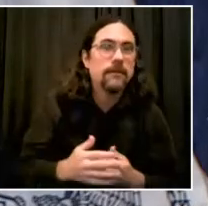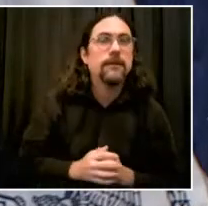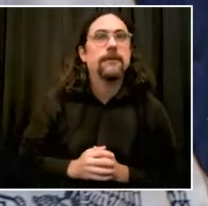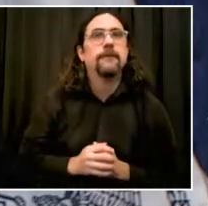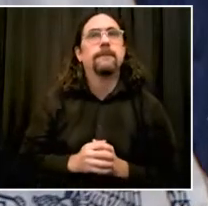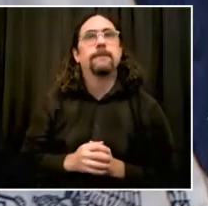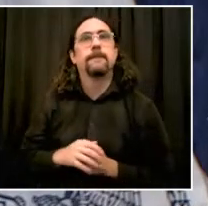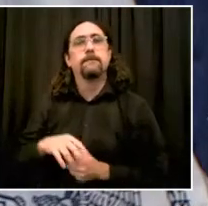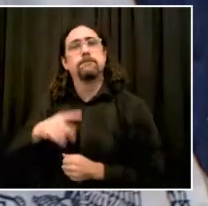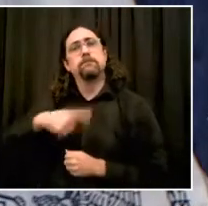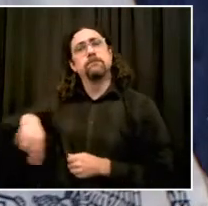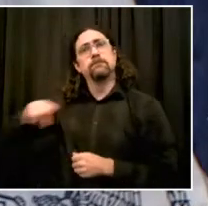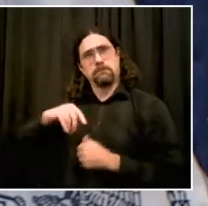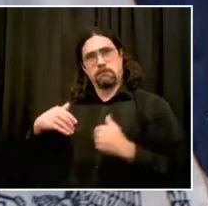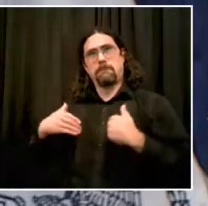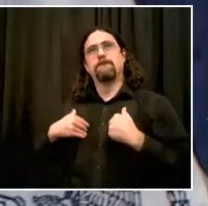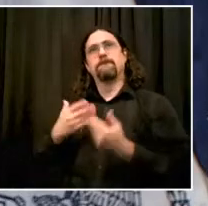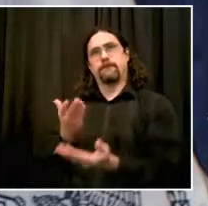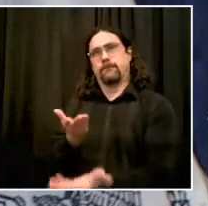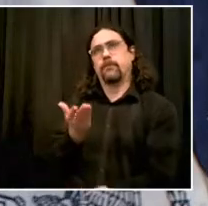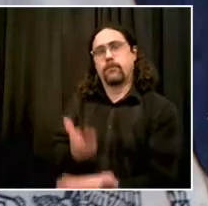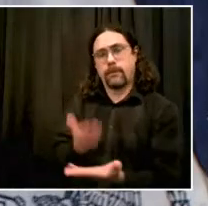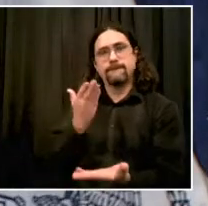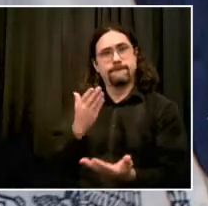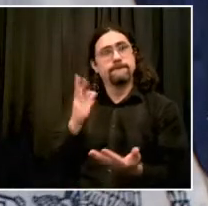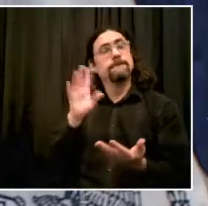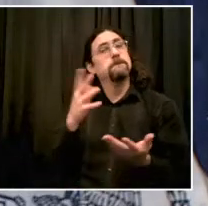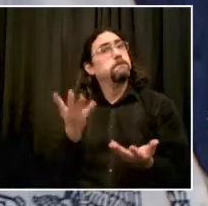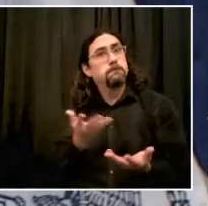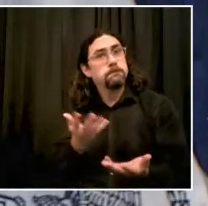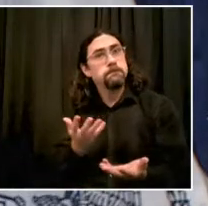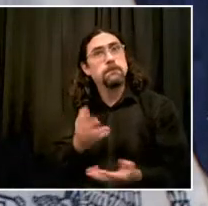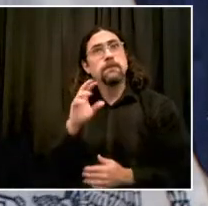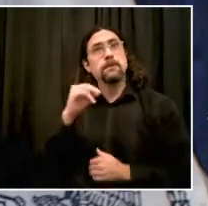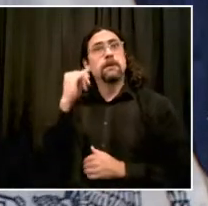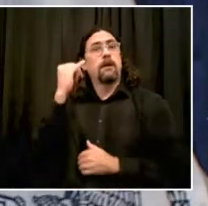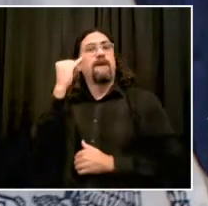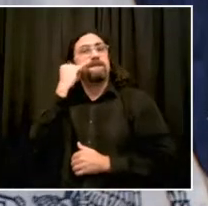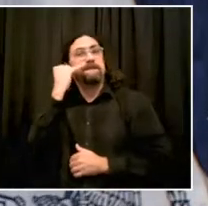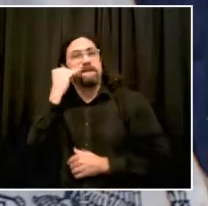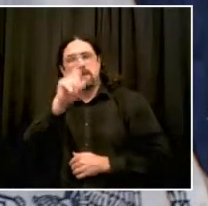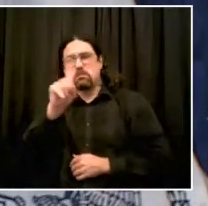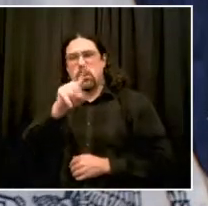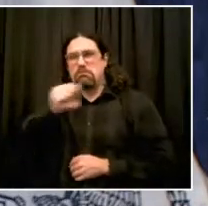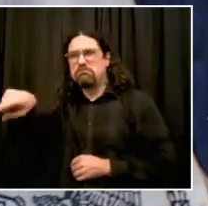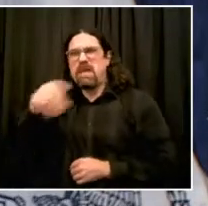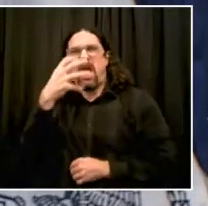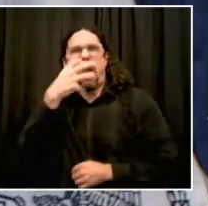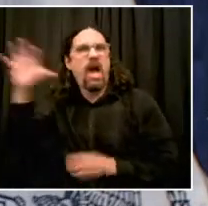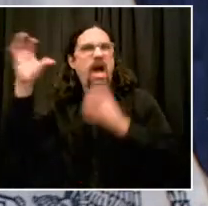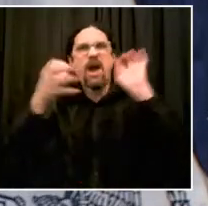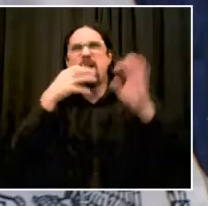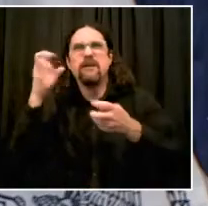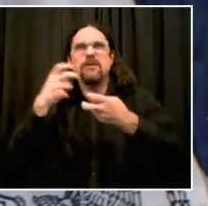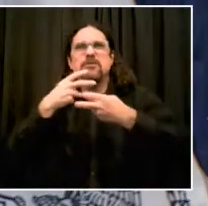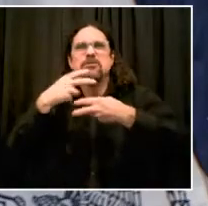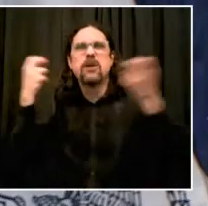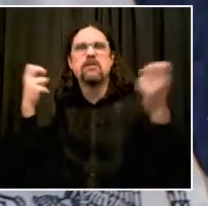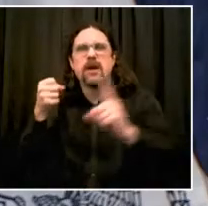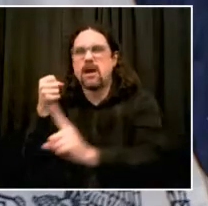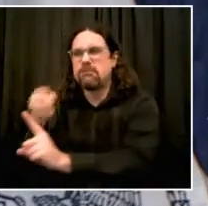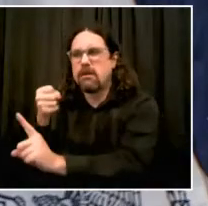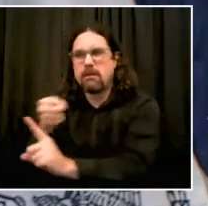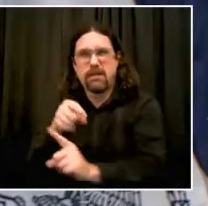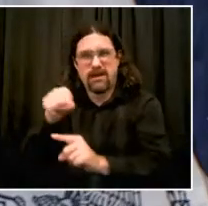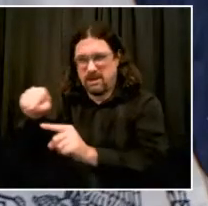as the court system comes back and more prosecutions and trials start to occur, I know that's going to have a profound impact. So we just